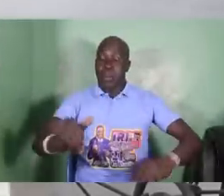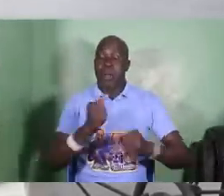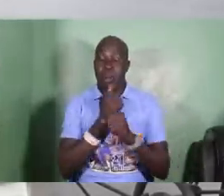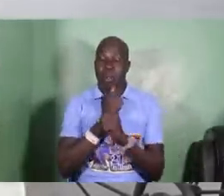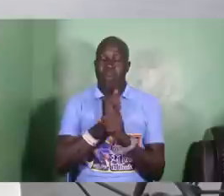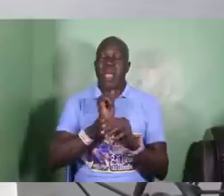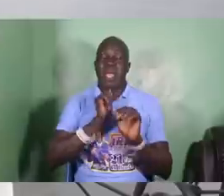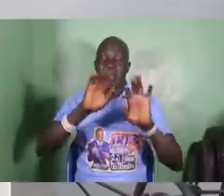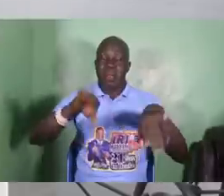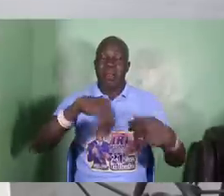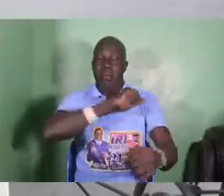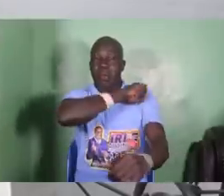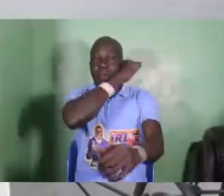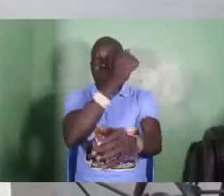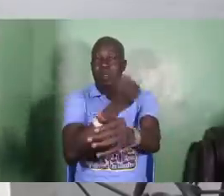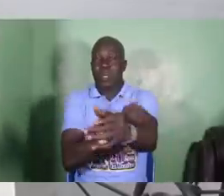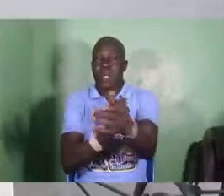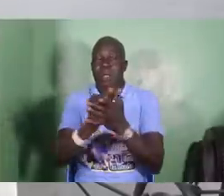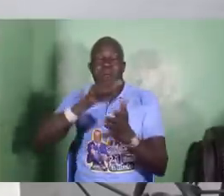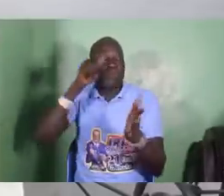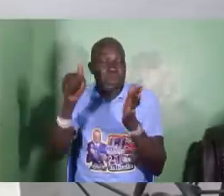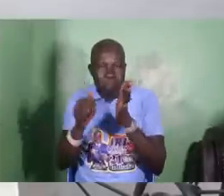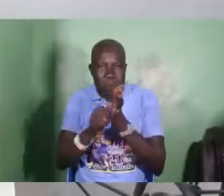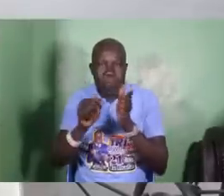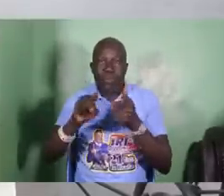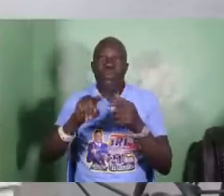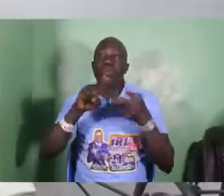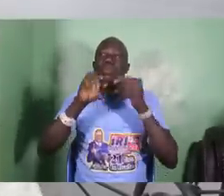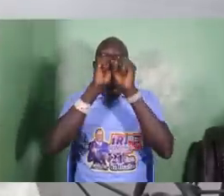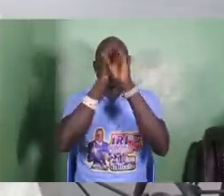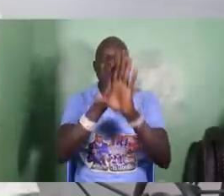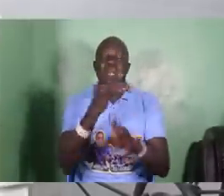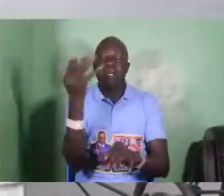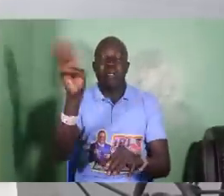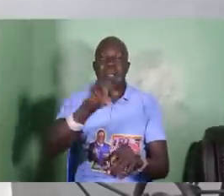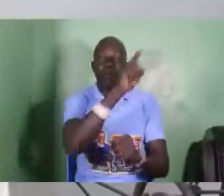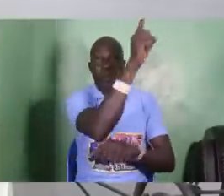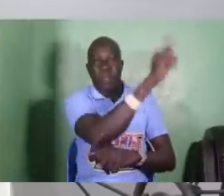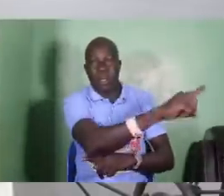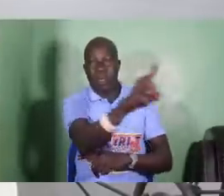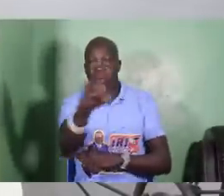ones, and I've been giving you this authority and this secret in order to bless everyone.